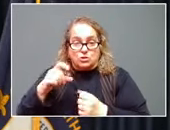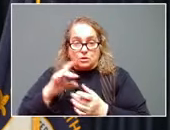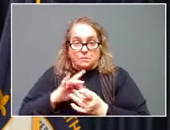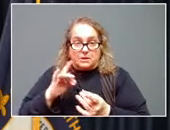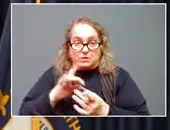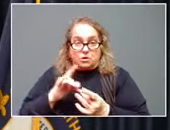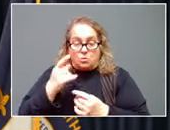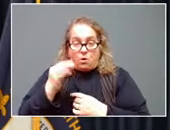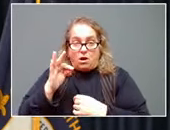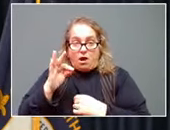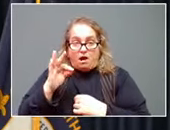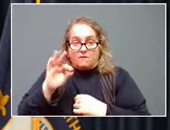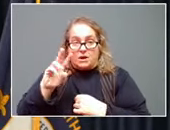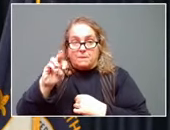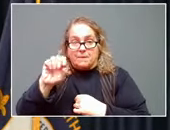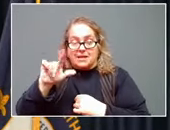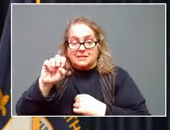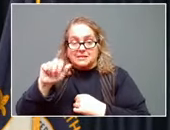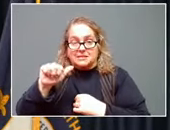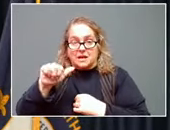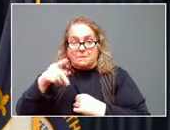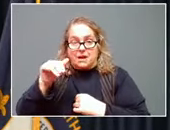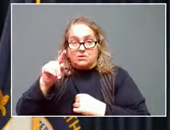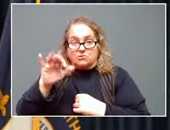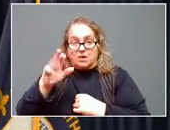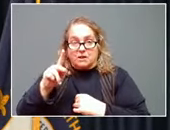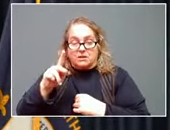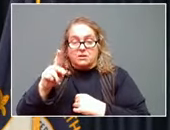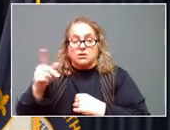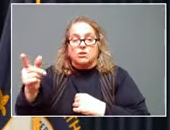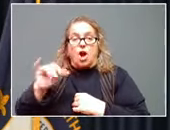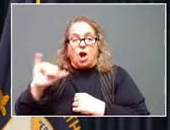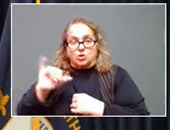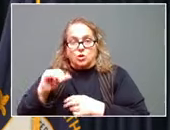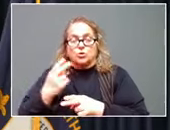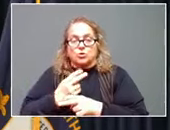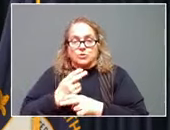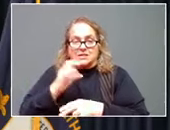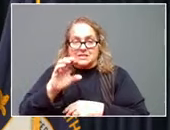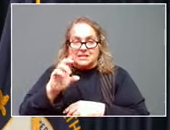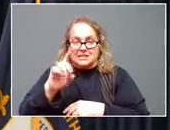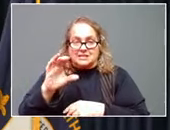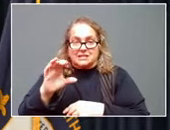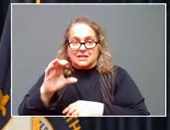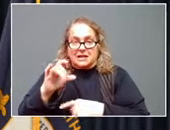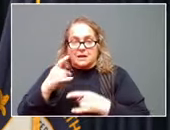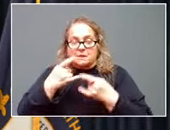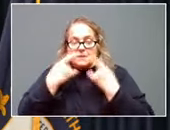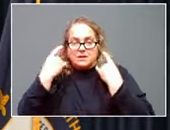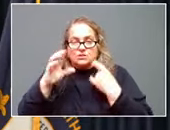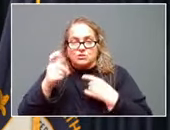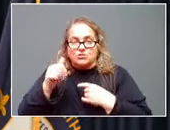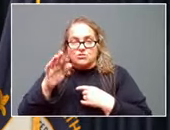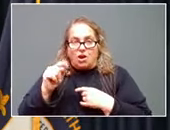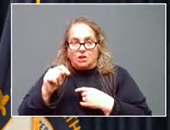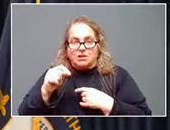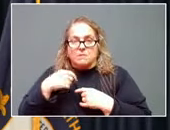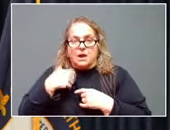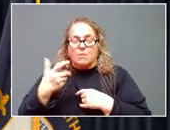stories, also used the CDC masking chart. Dr. Stackett separately provided that to me, but I want to give credit where it's